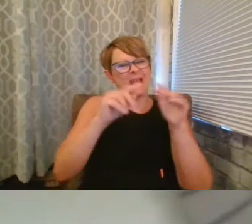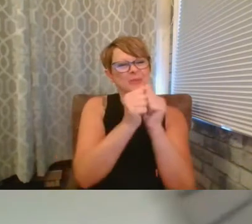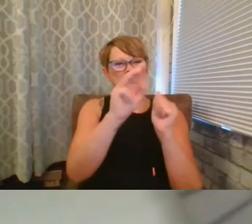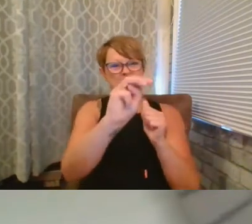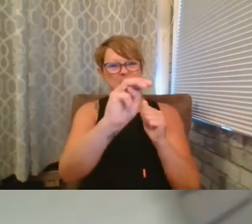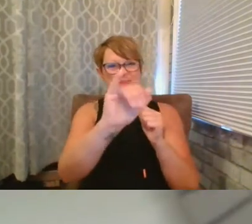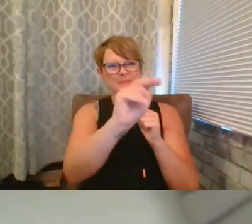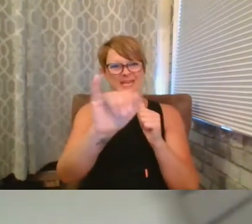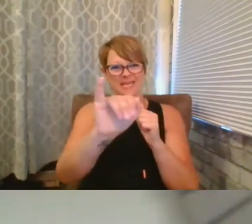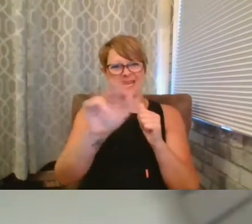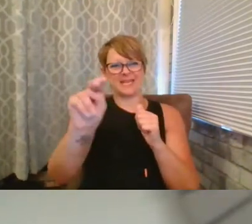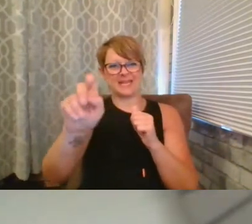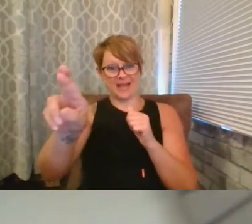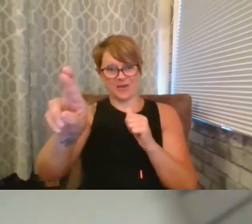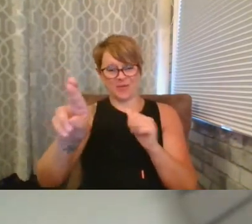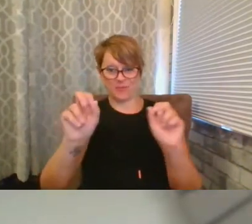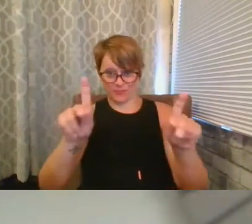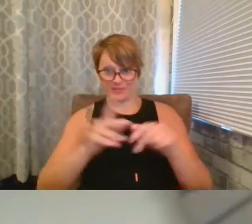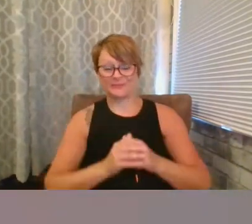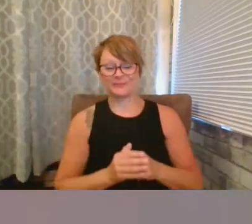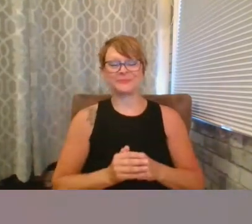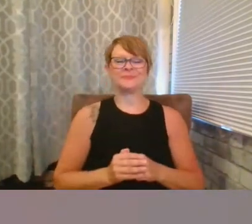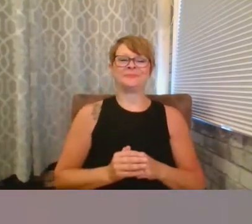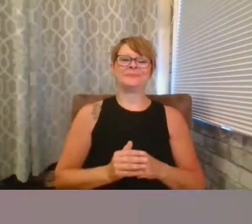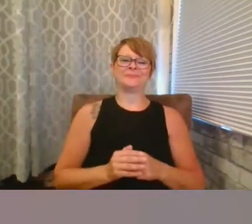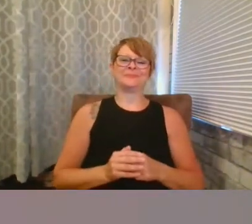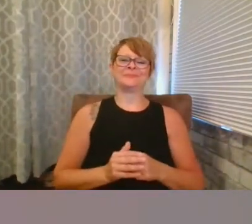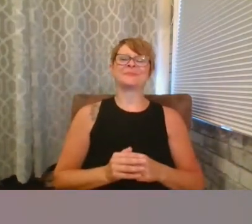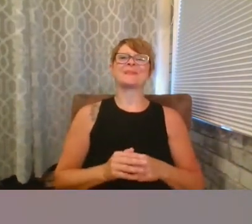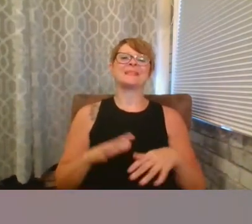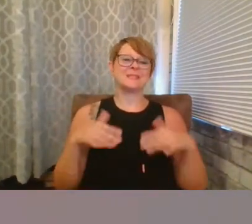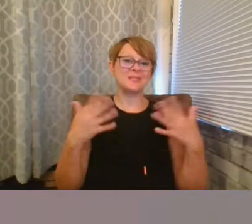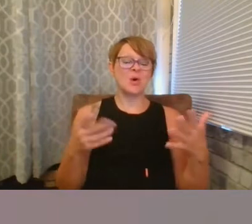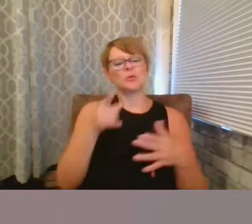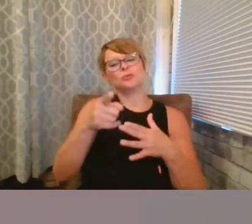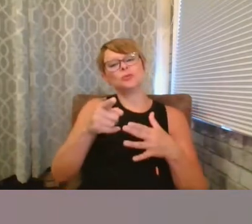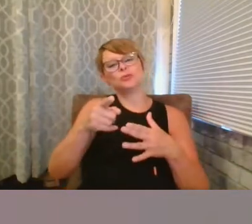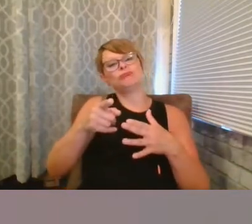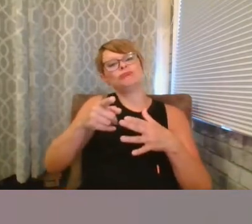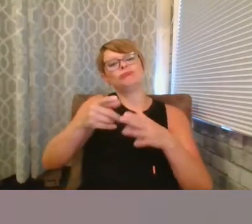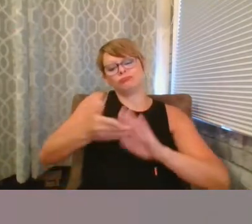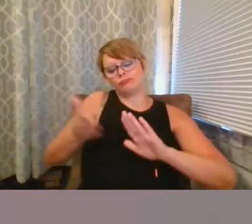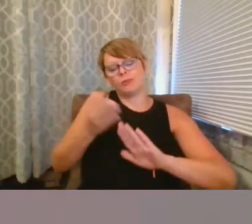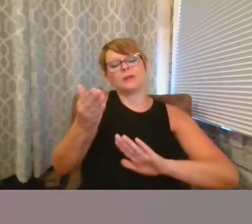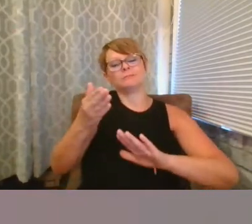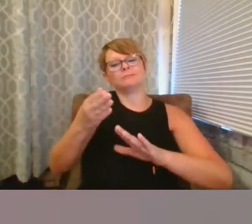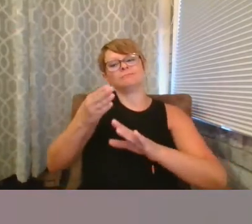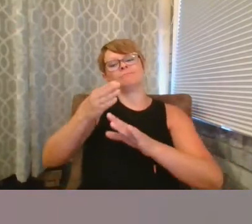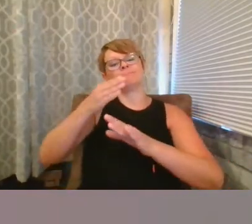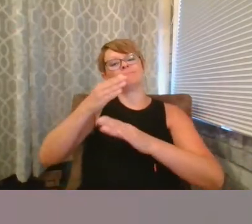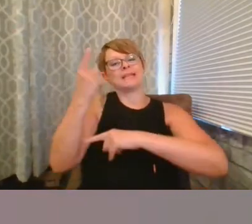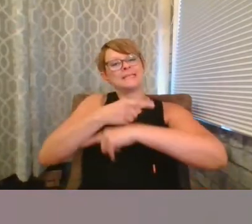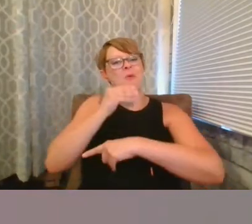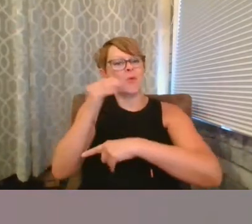Yeah. We'll start with you. So as a childcare operator, you are perhaps the